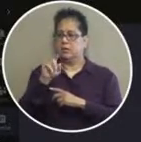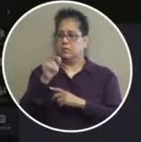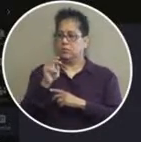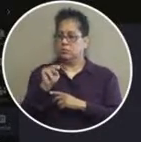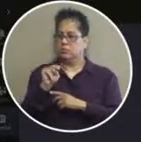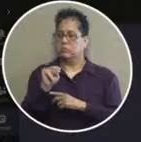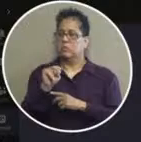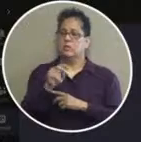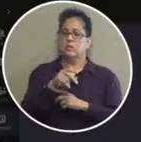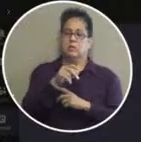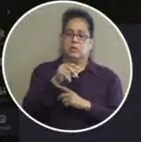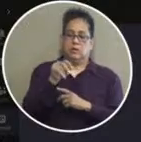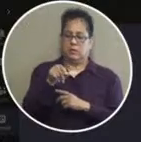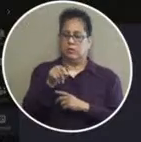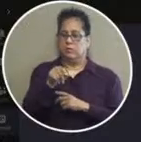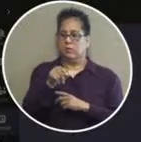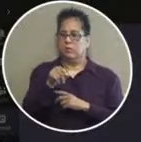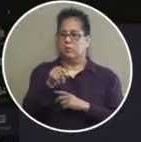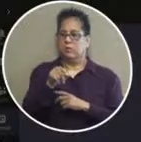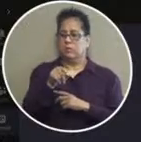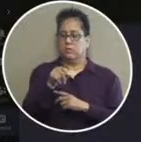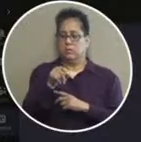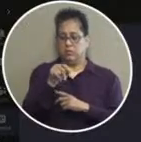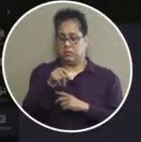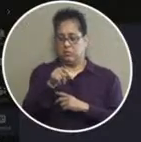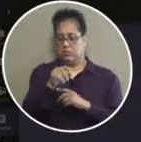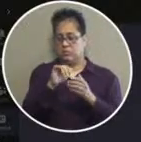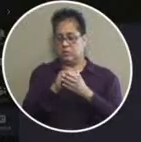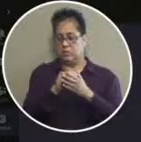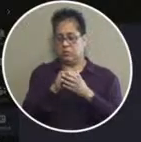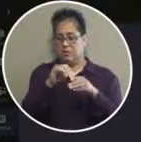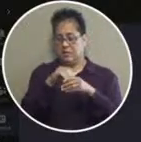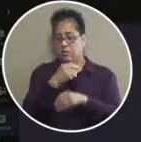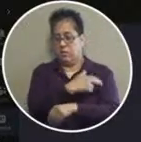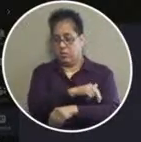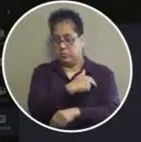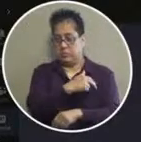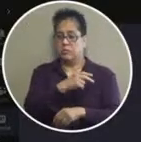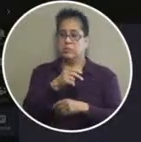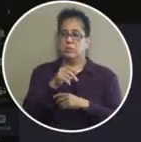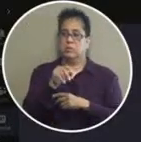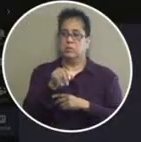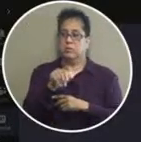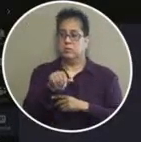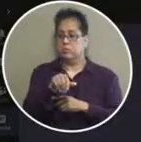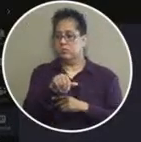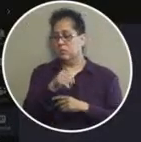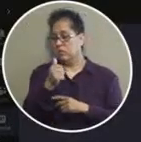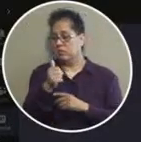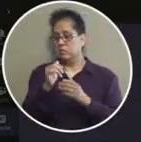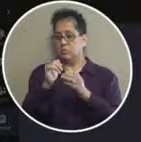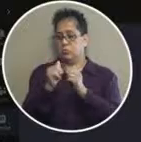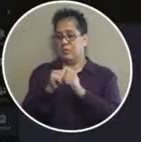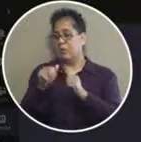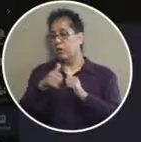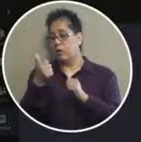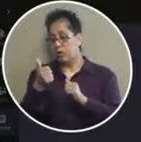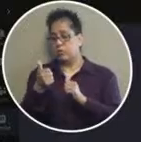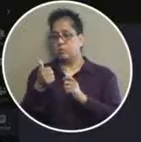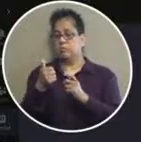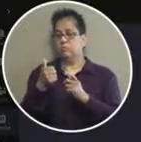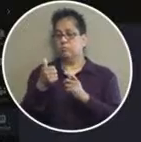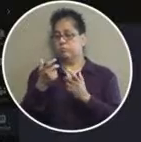With the percentage of people being hospitalized, there must be others with underlying conditions that